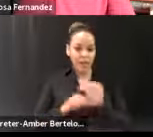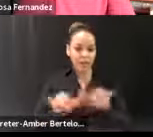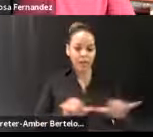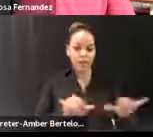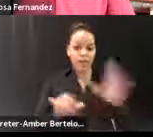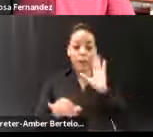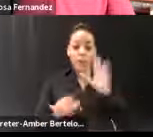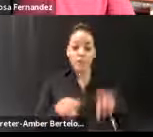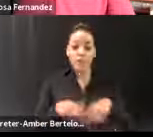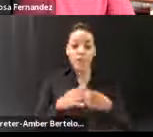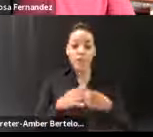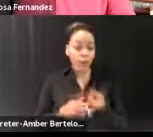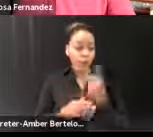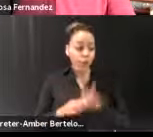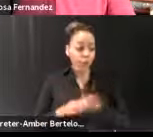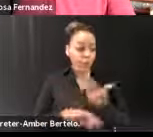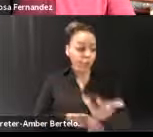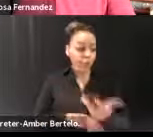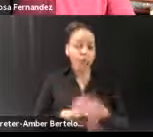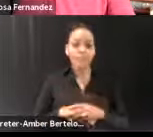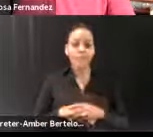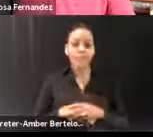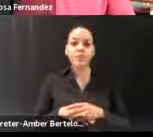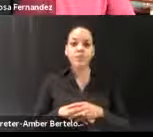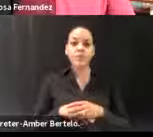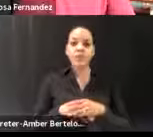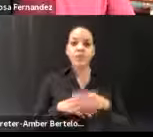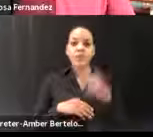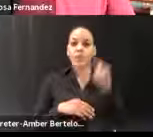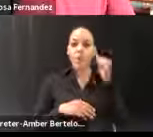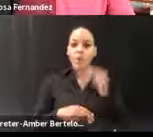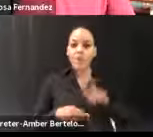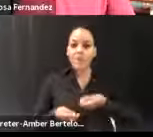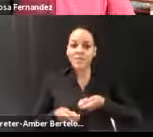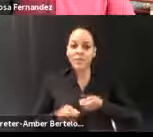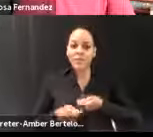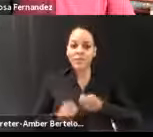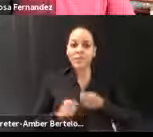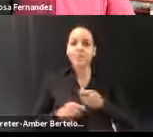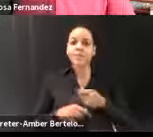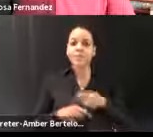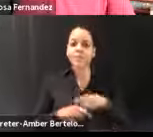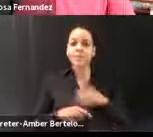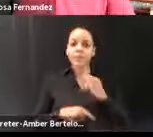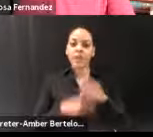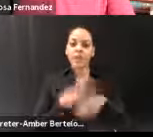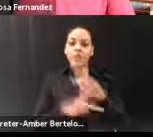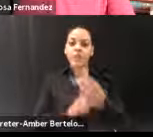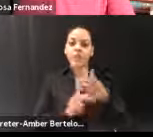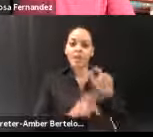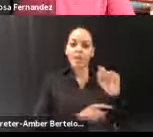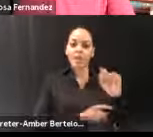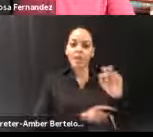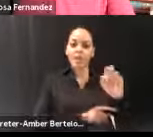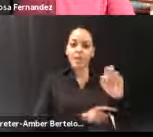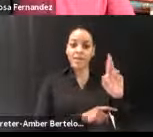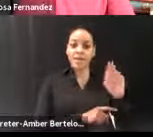start with one that's a golden shovel, which was a poem that Terrence Hayes